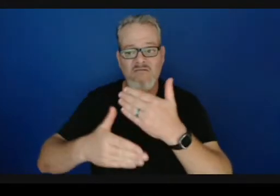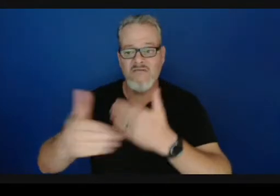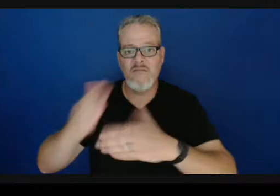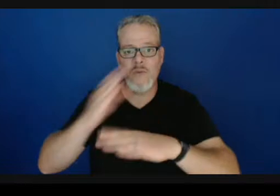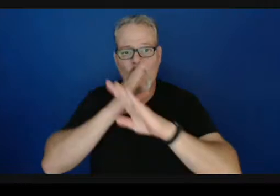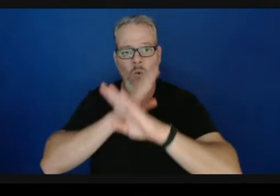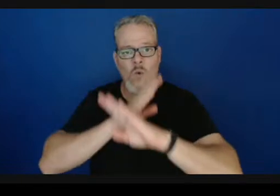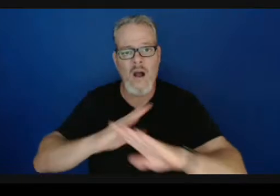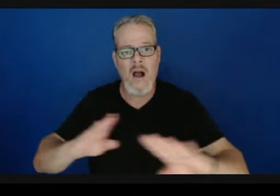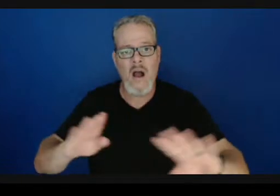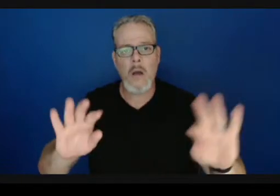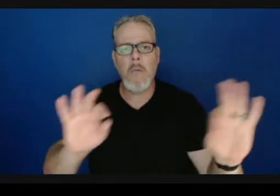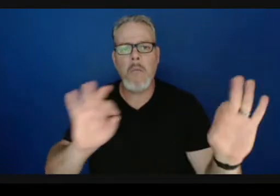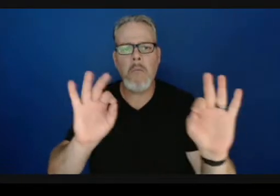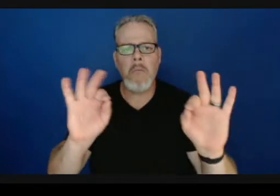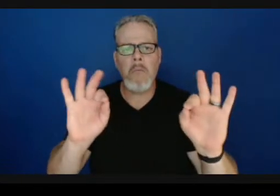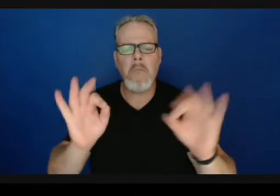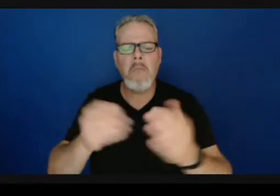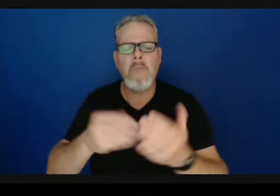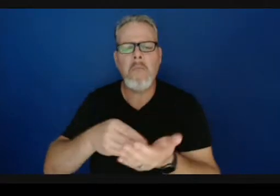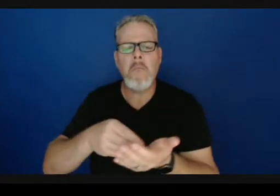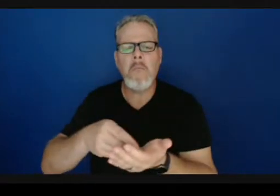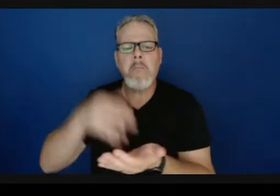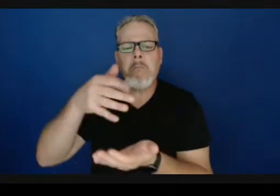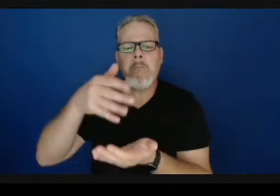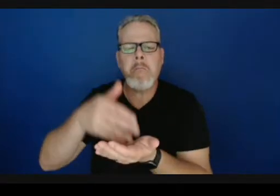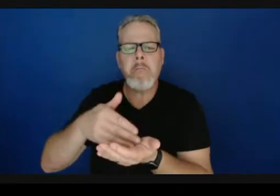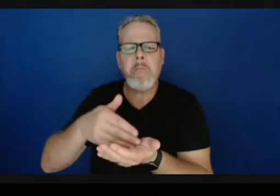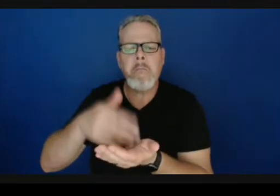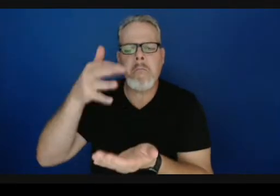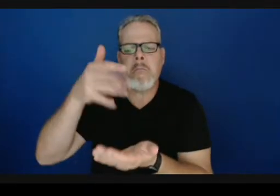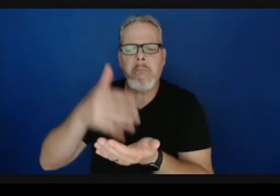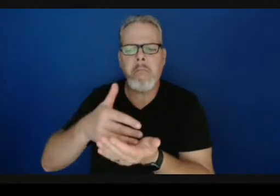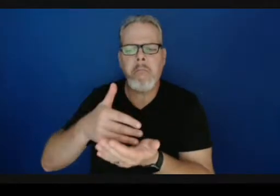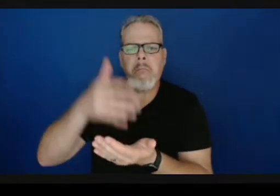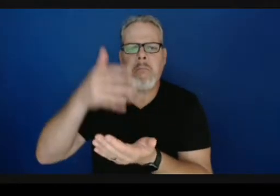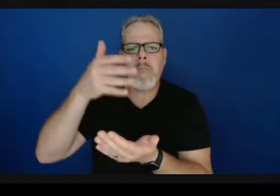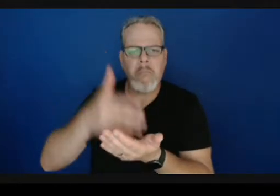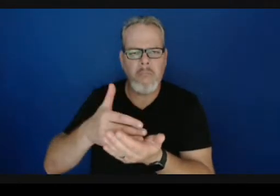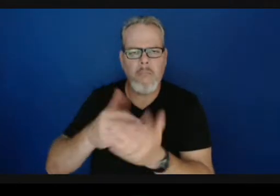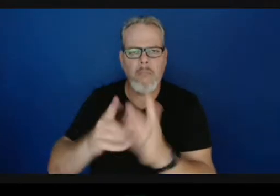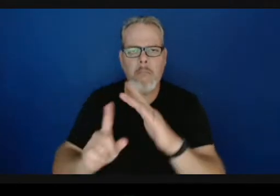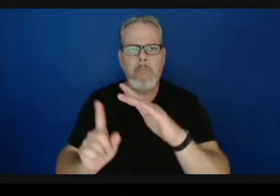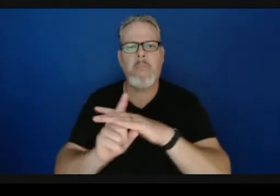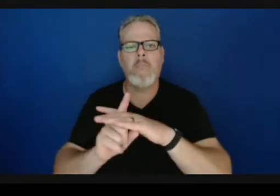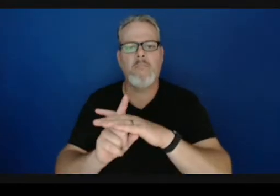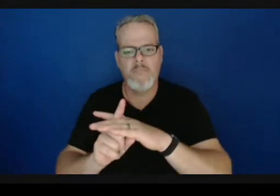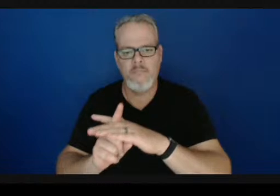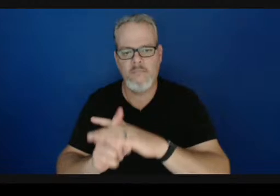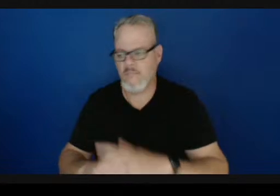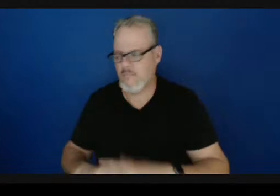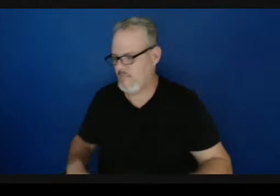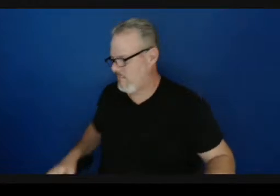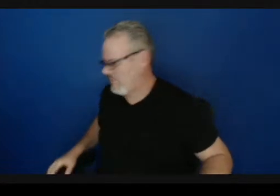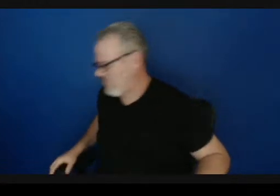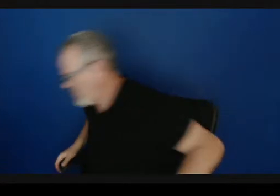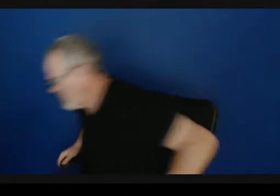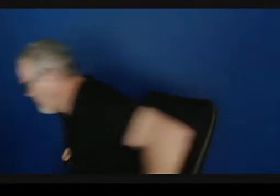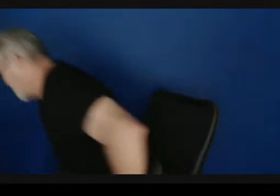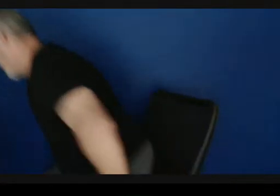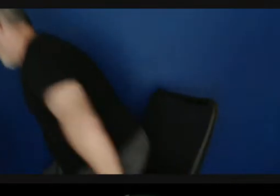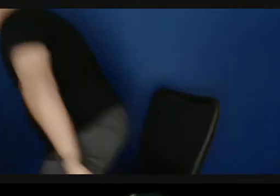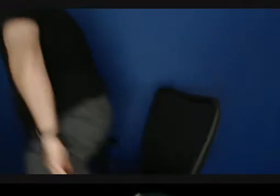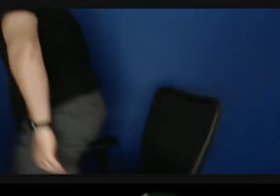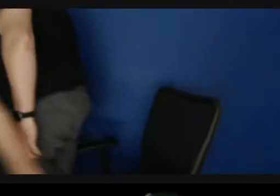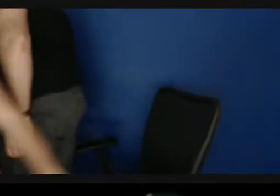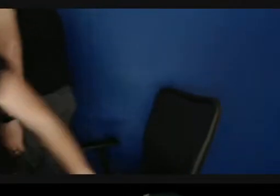couple of flare-ups there and maybe one coming in here in the most recent hours. Pahala is trickling pretty slowly at the deeper